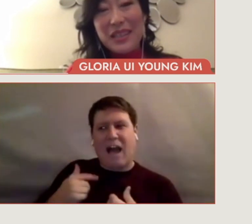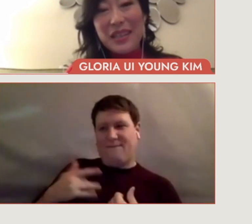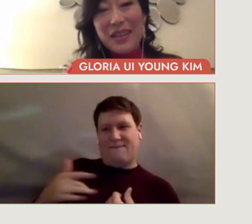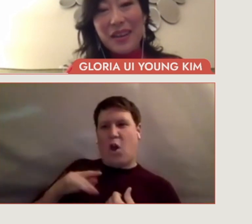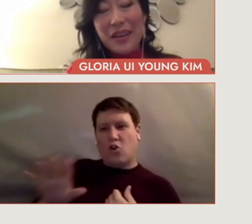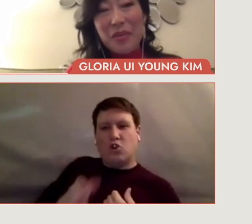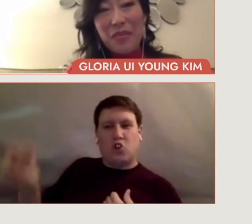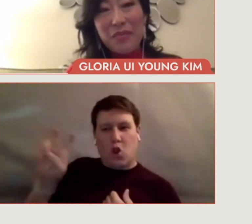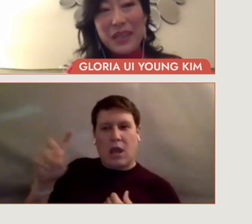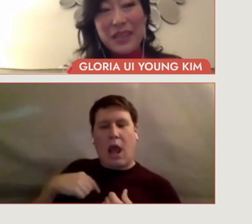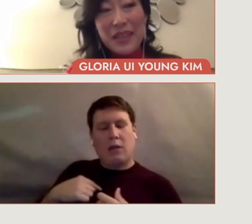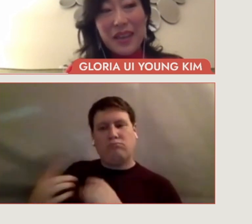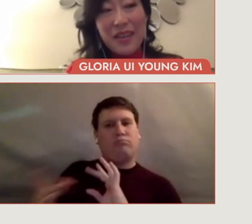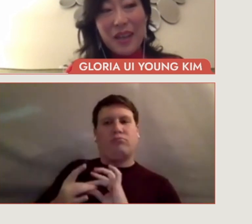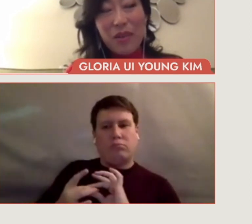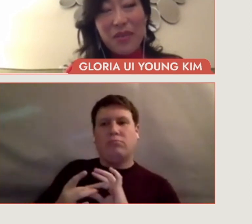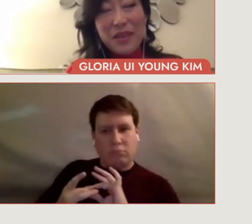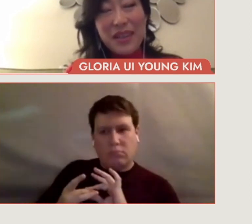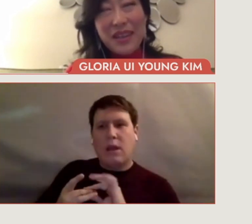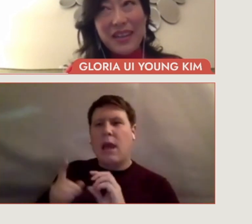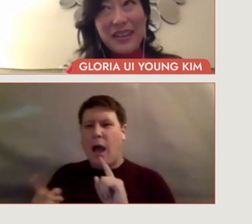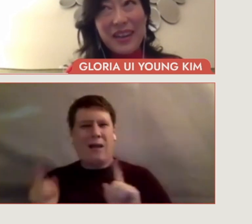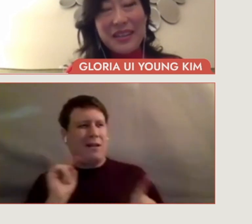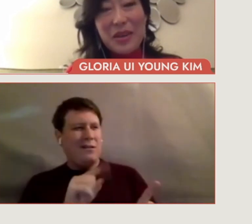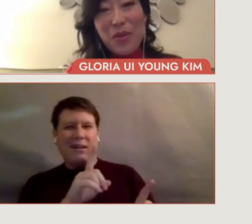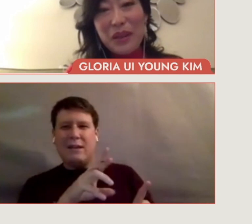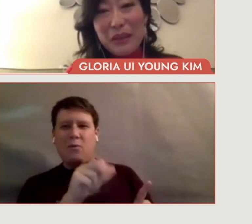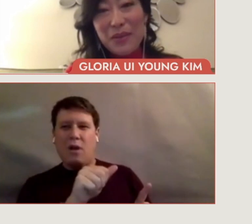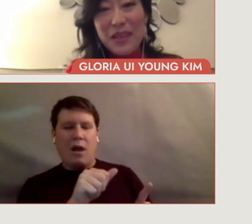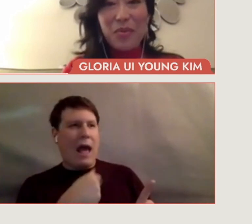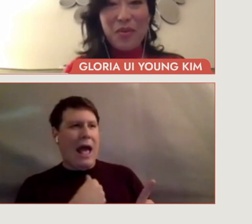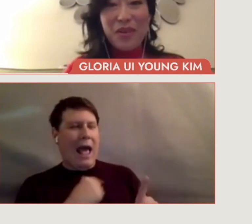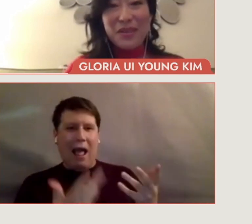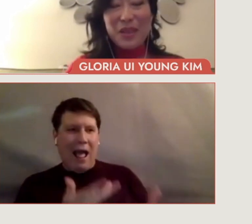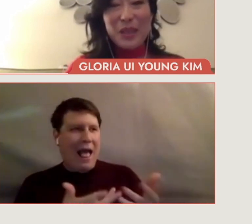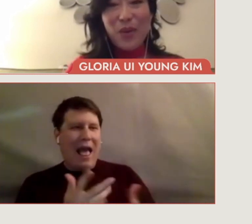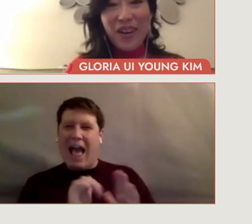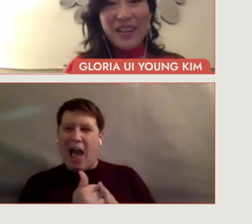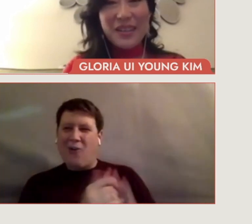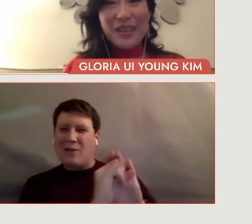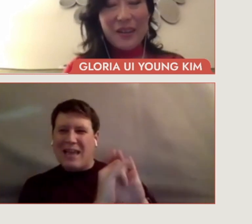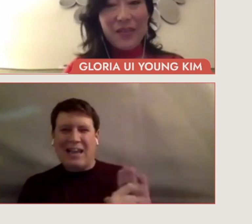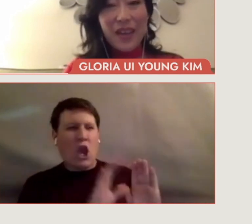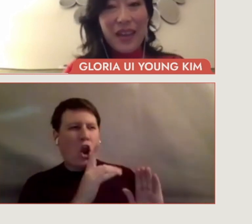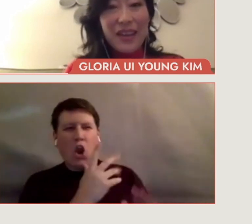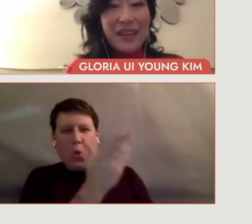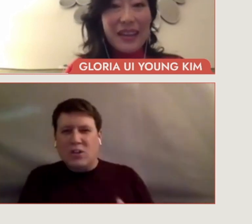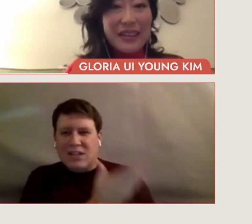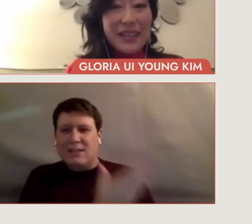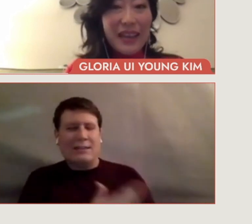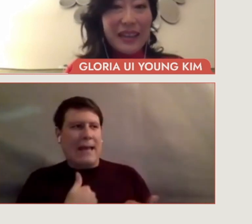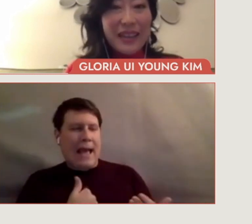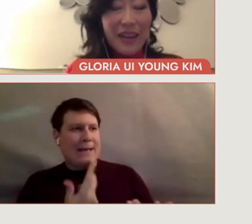tremendously. But Deborah, I was like, I had no clue who Deborah was. It was so hard to kind of